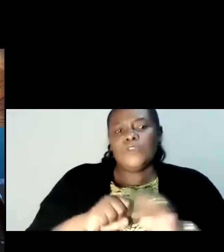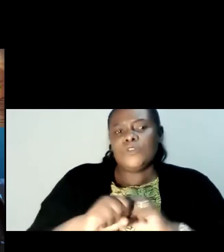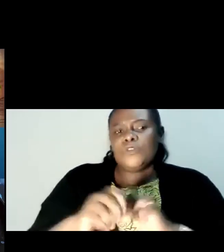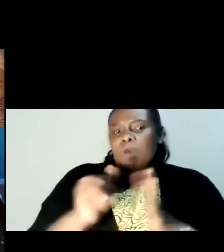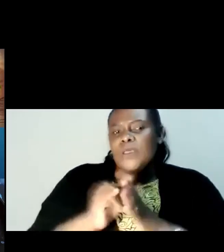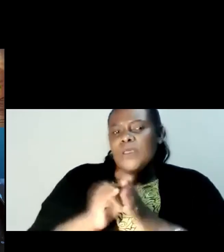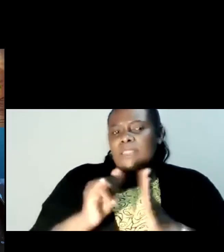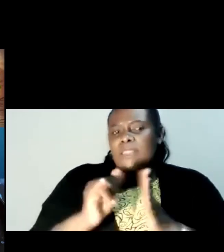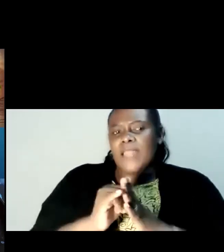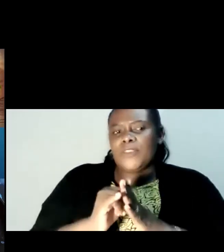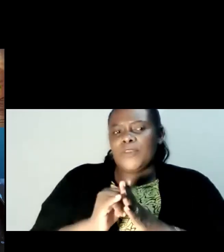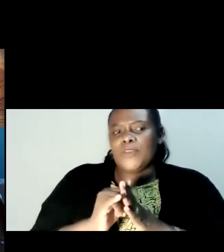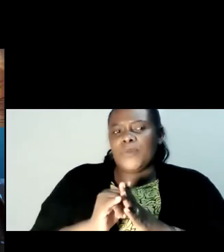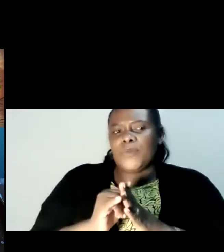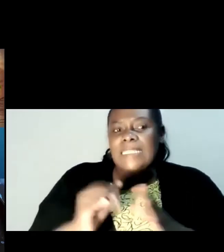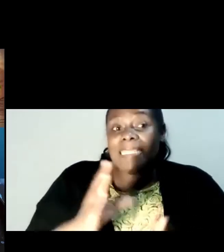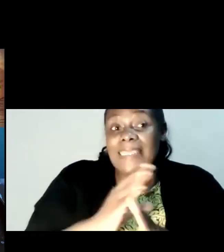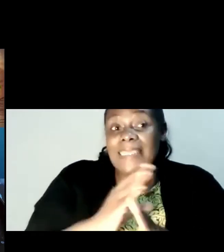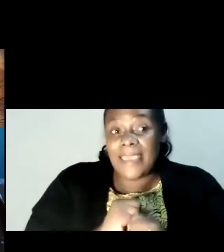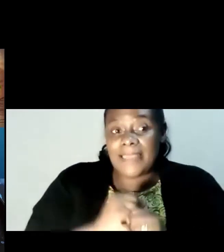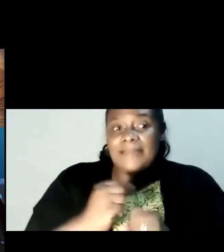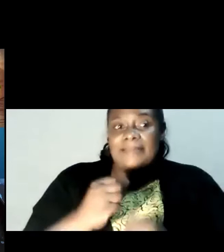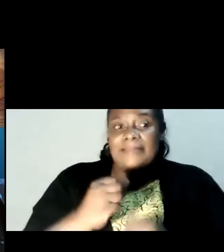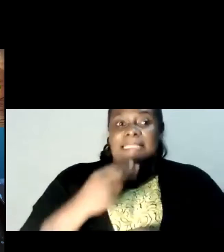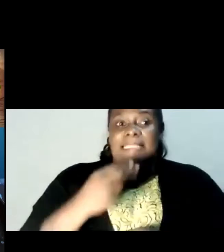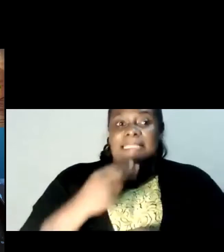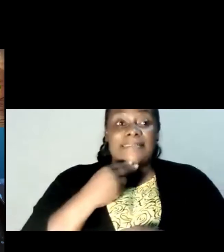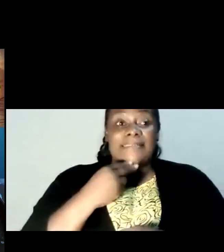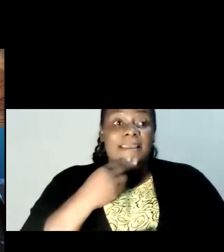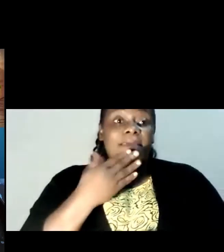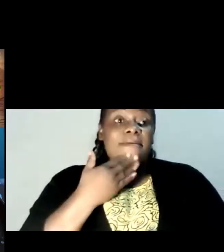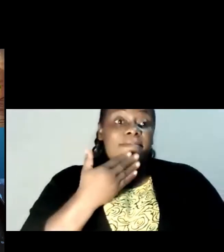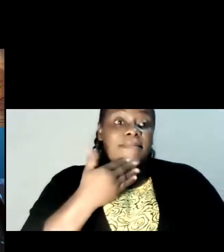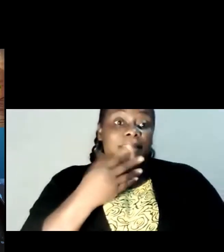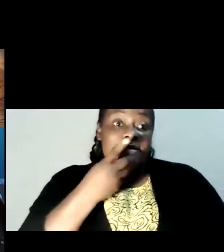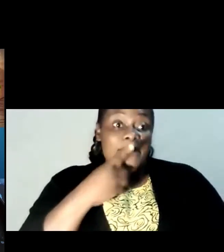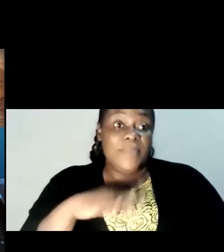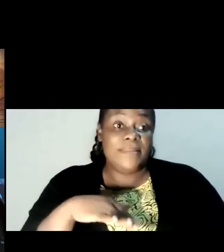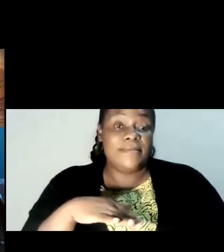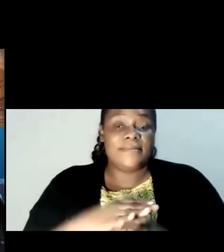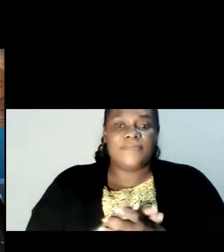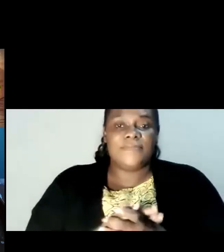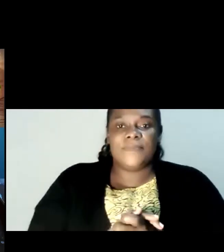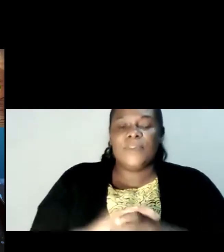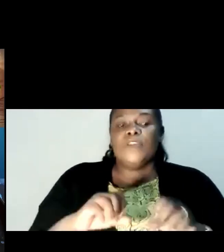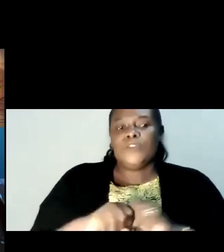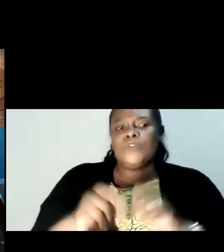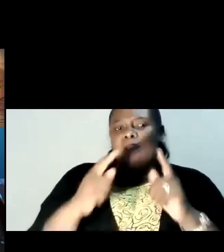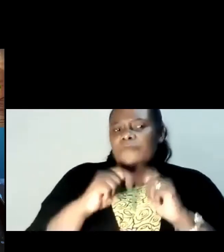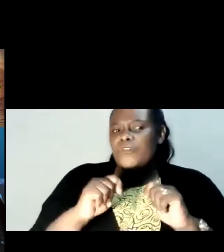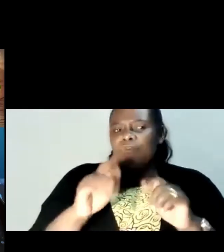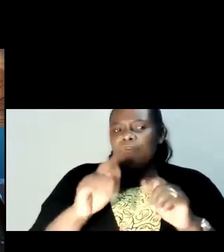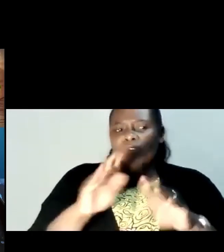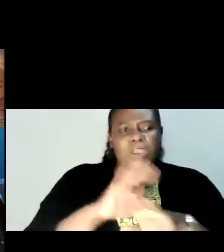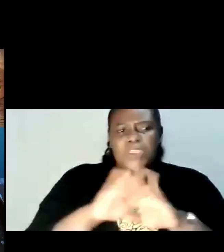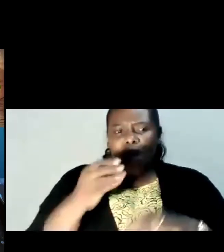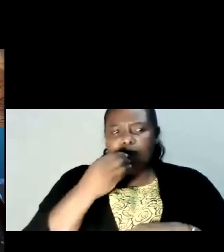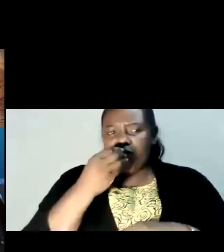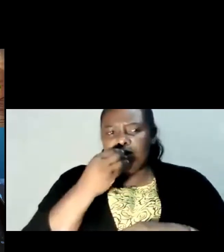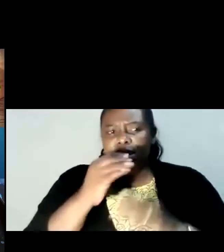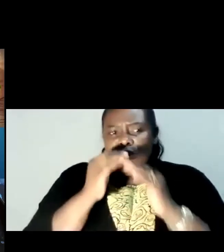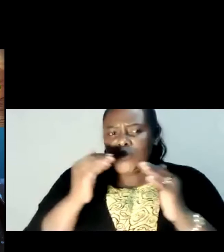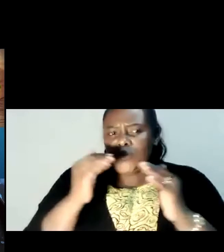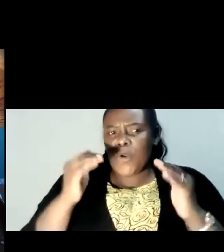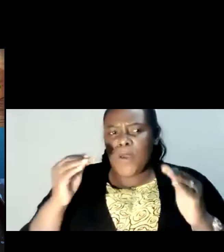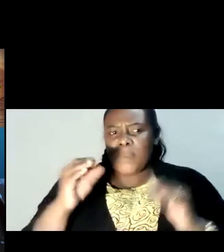conditions. However, if you eat a lot of fatty foods, that increases your risk of getting these